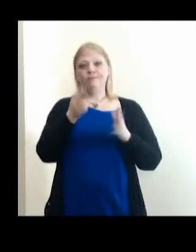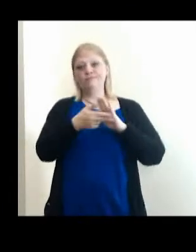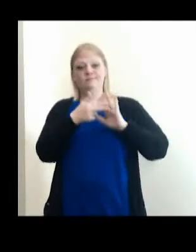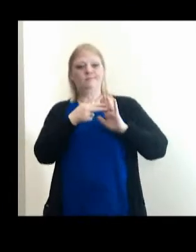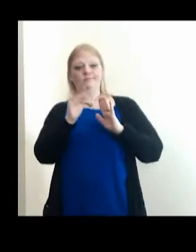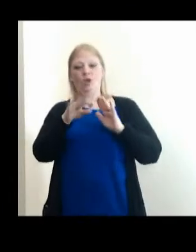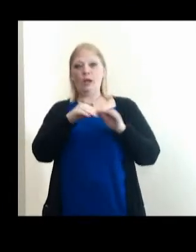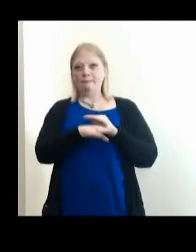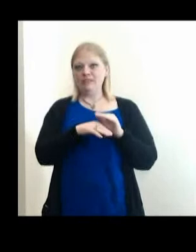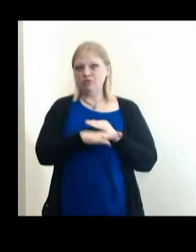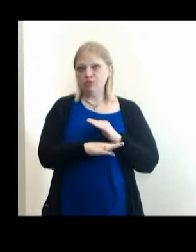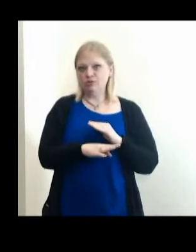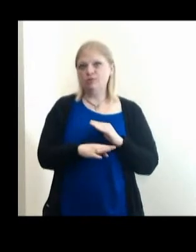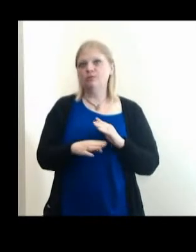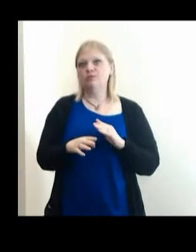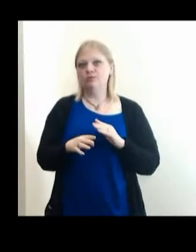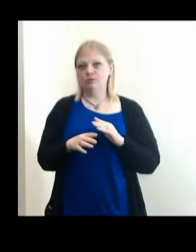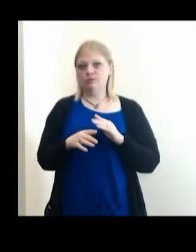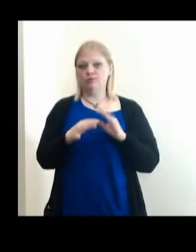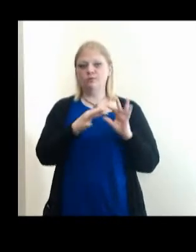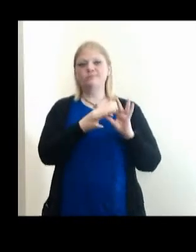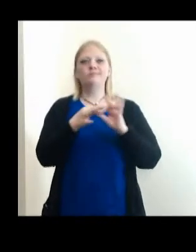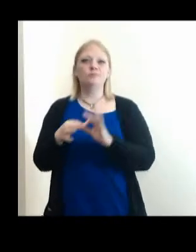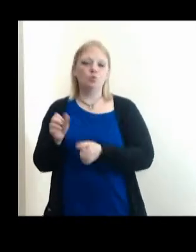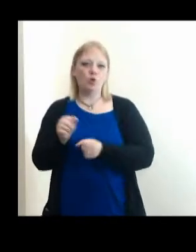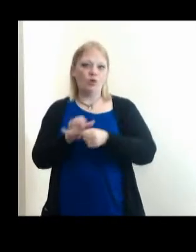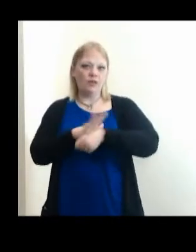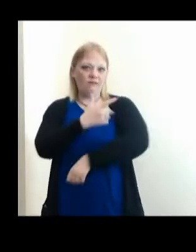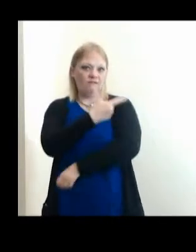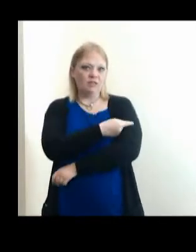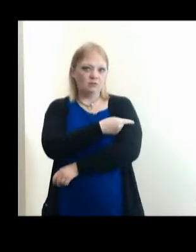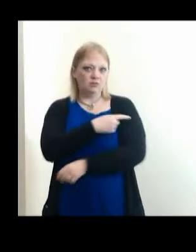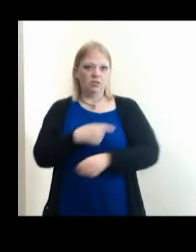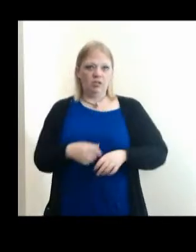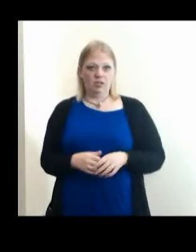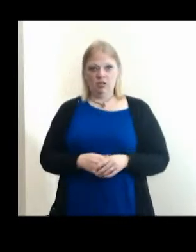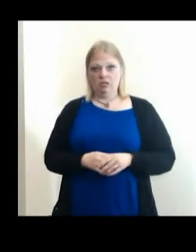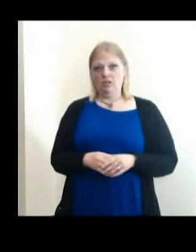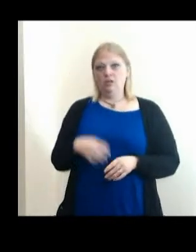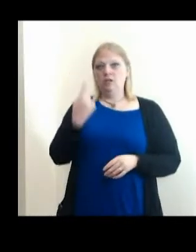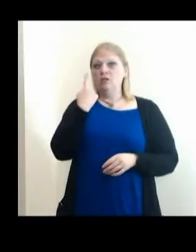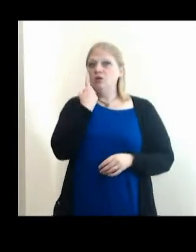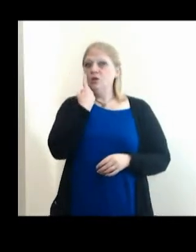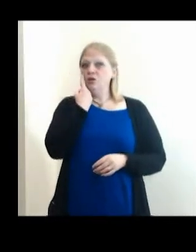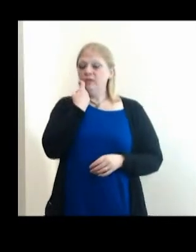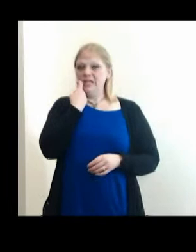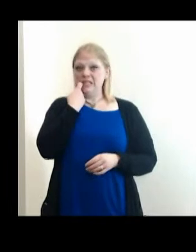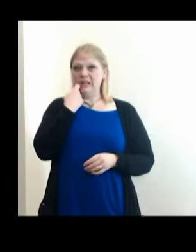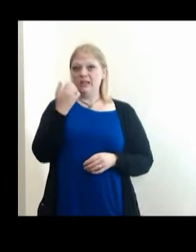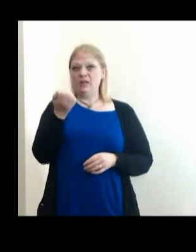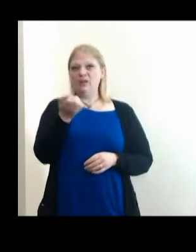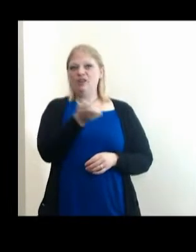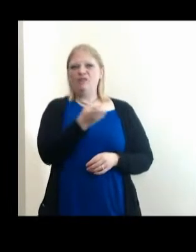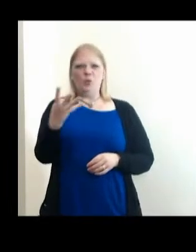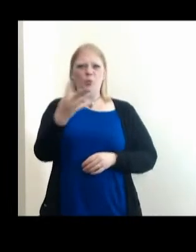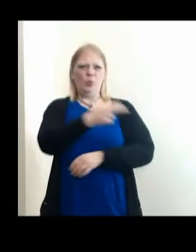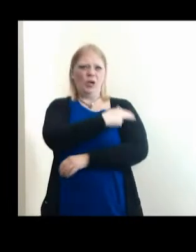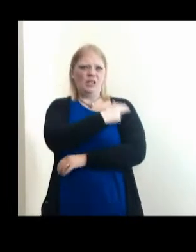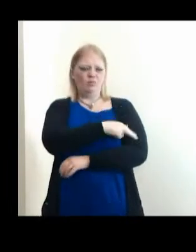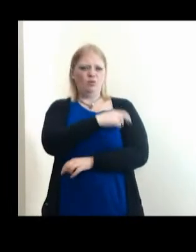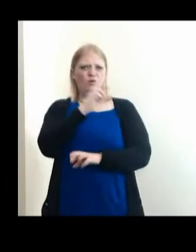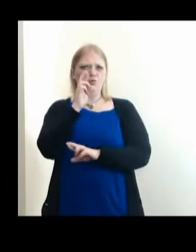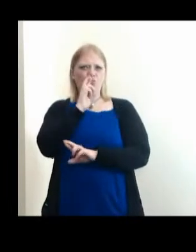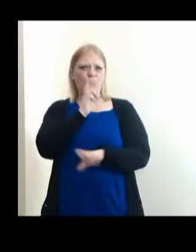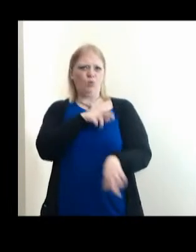their admissions and in terms of COVID-19 vaccination. So recently, a handful of hospitals have